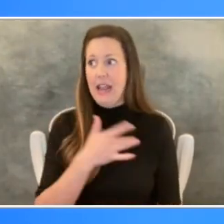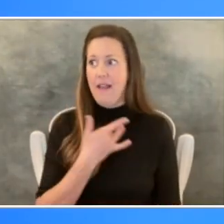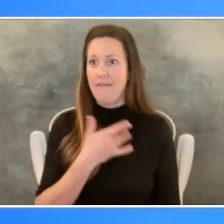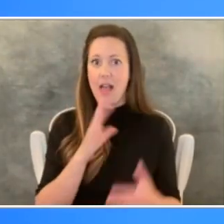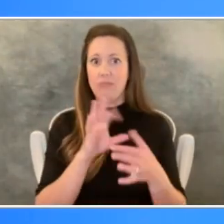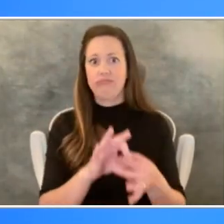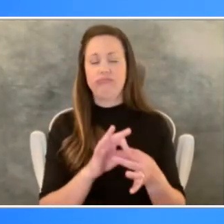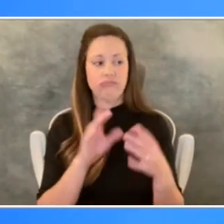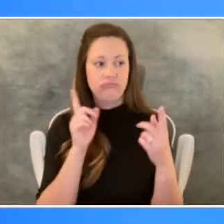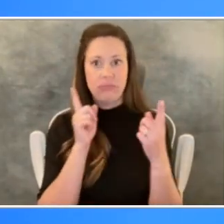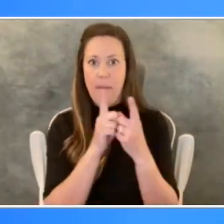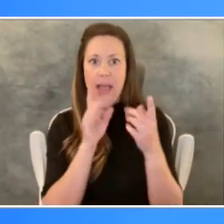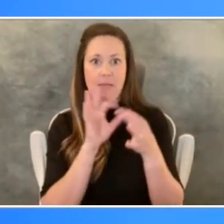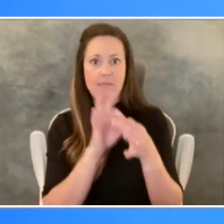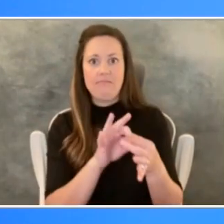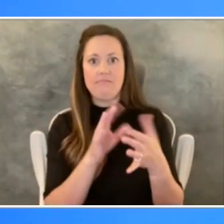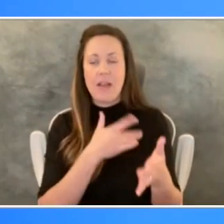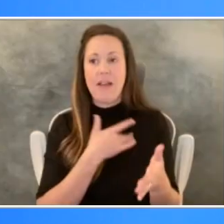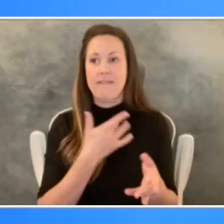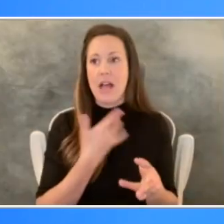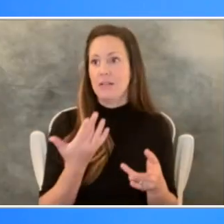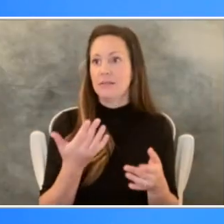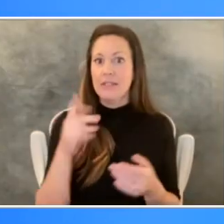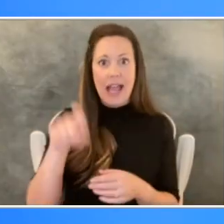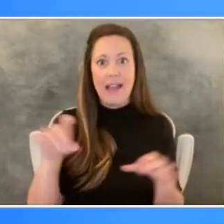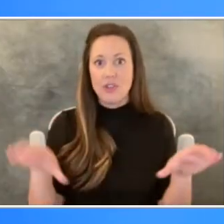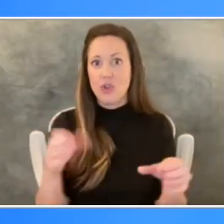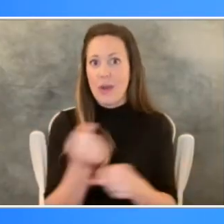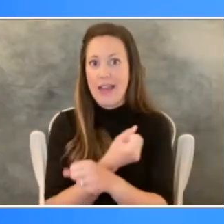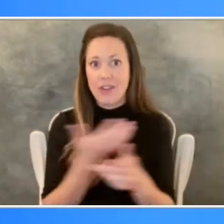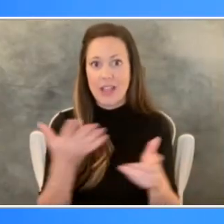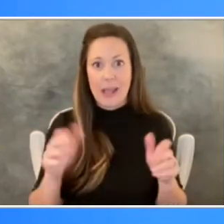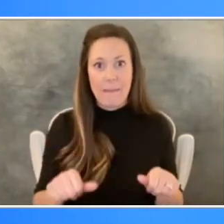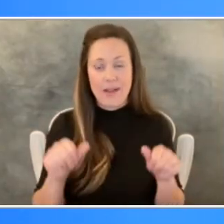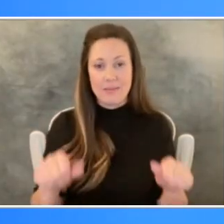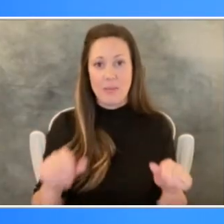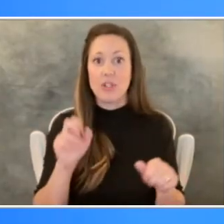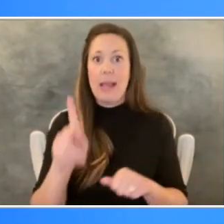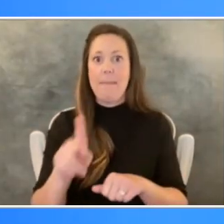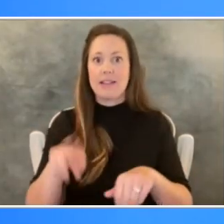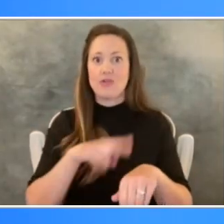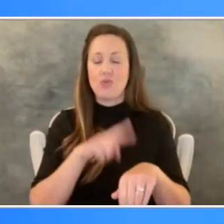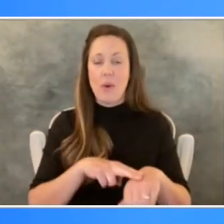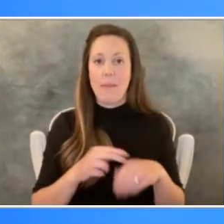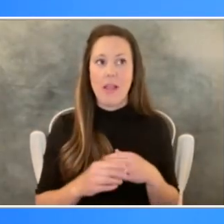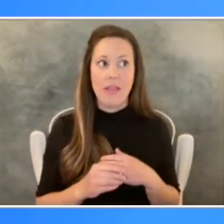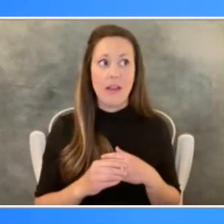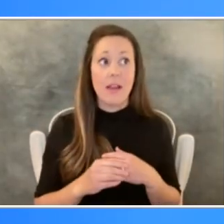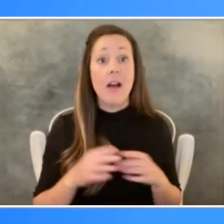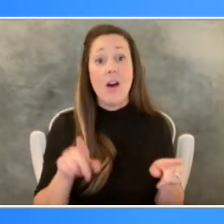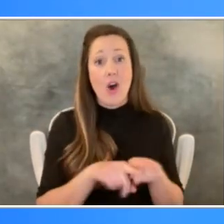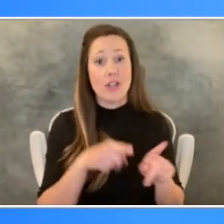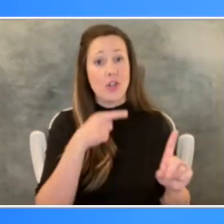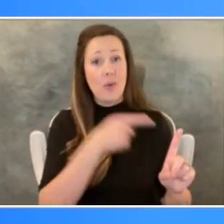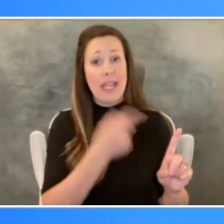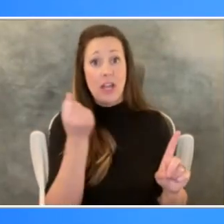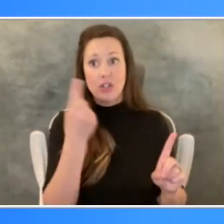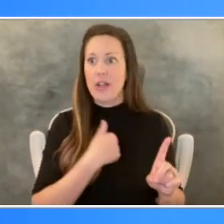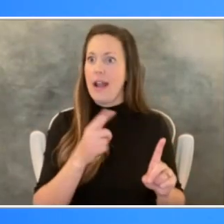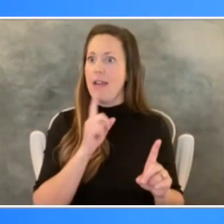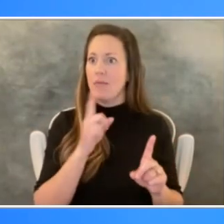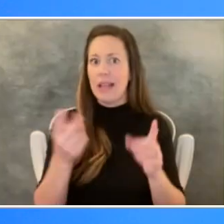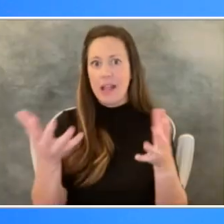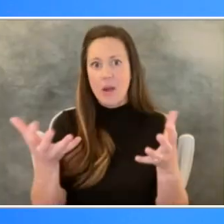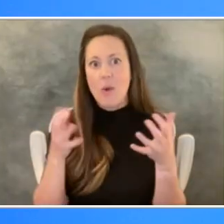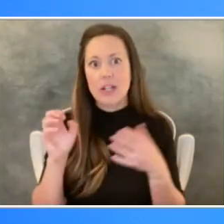that to get back, I had to do everything possible, and he also understood that I really, really wanted to get back fast.